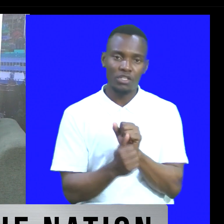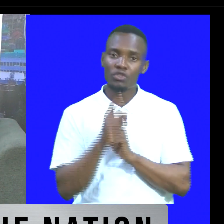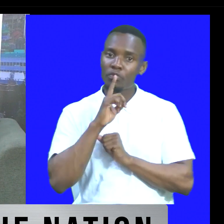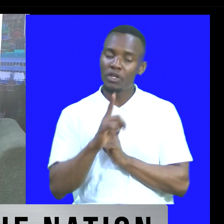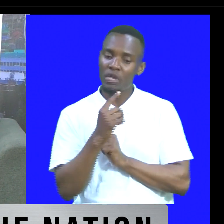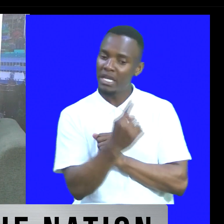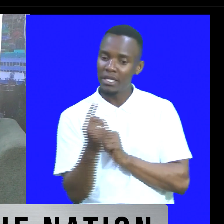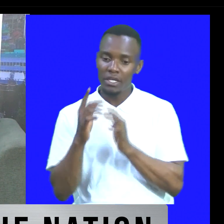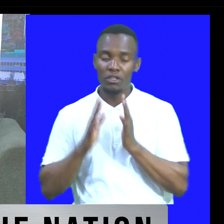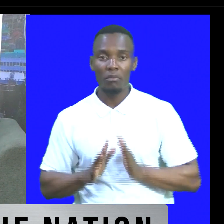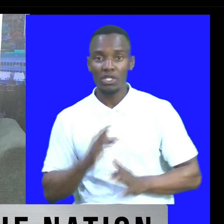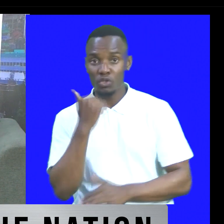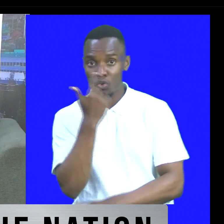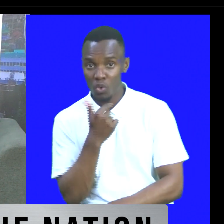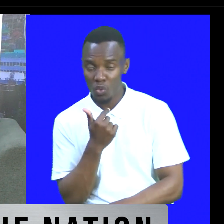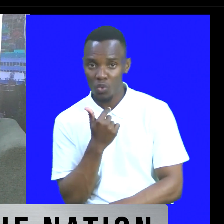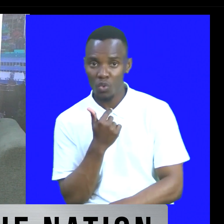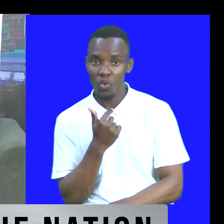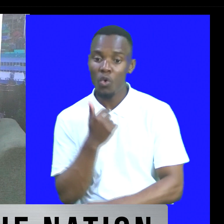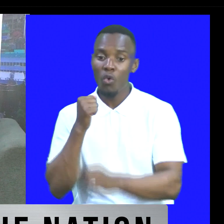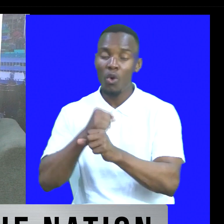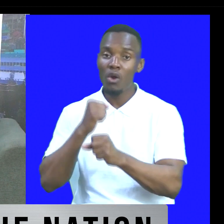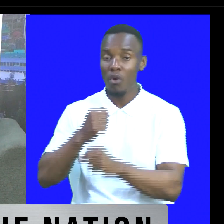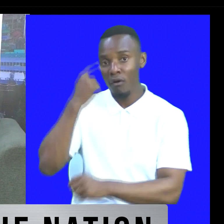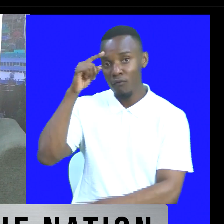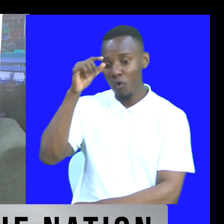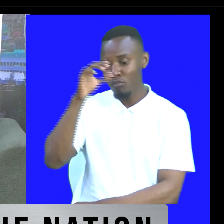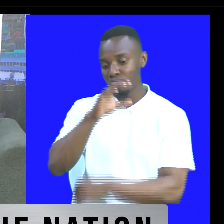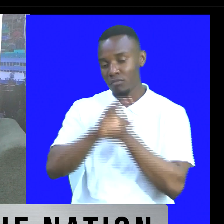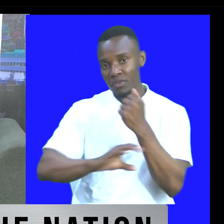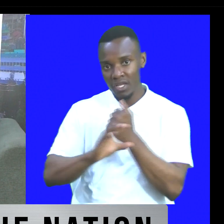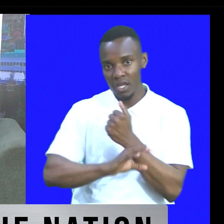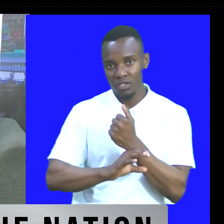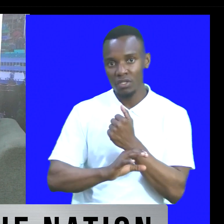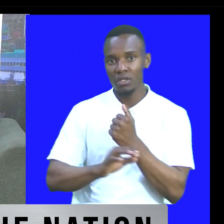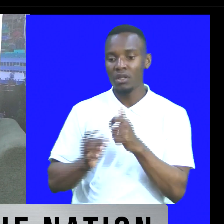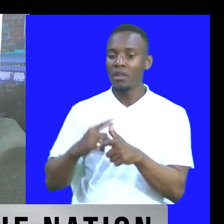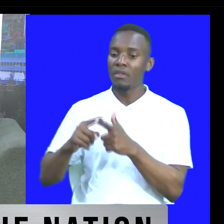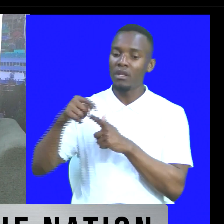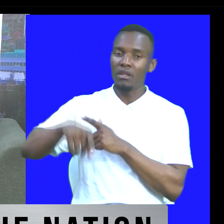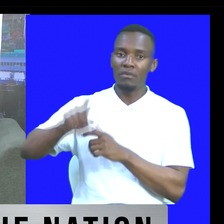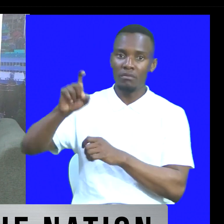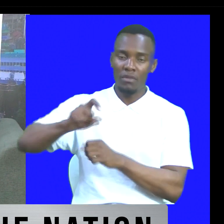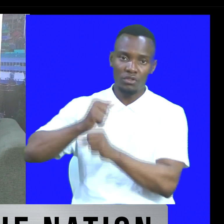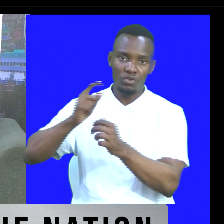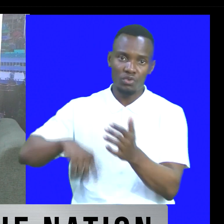every person who does work for this country and goes out files a report in the National